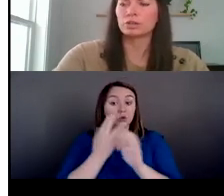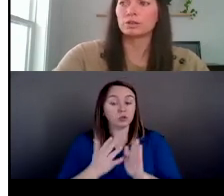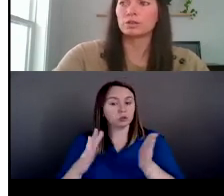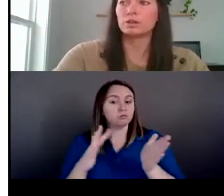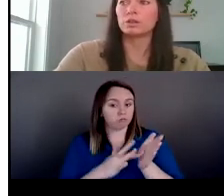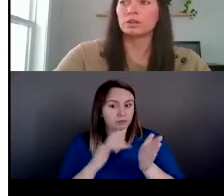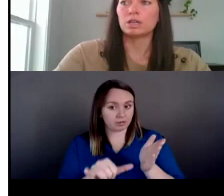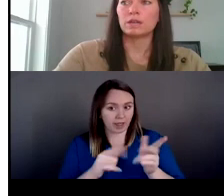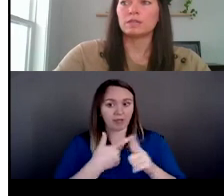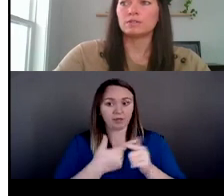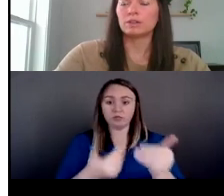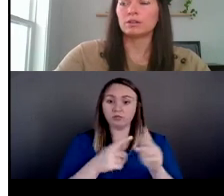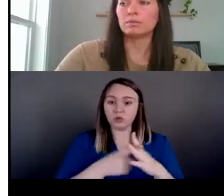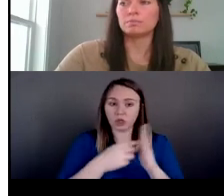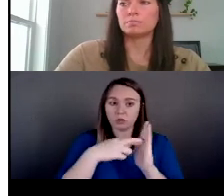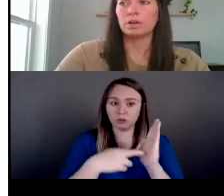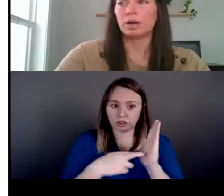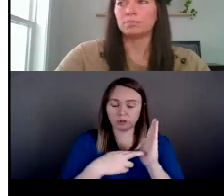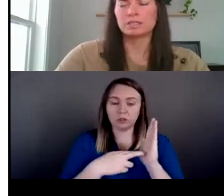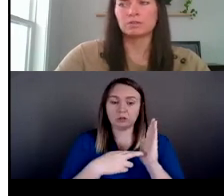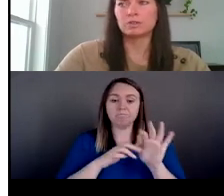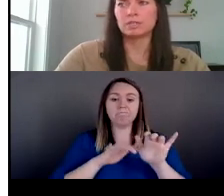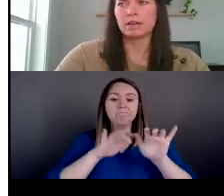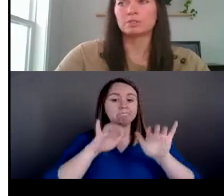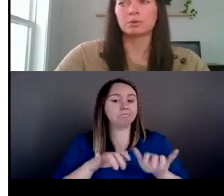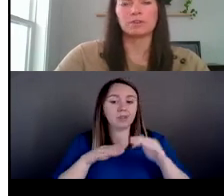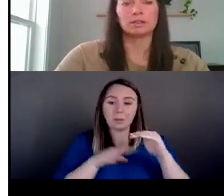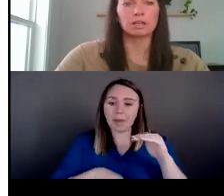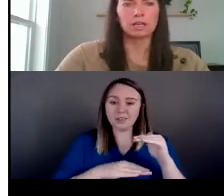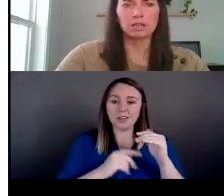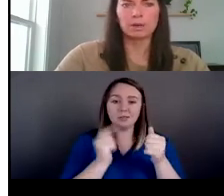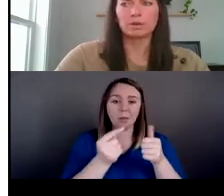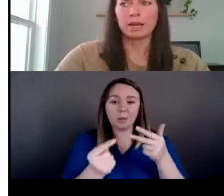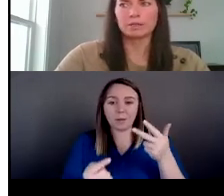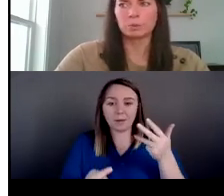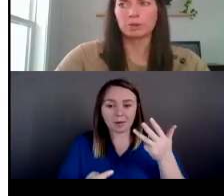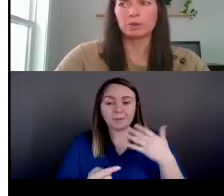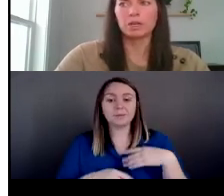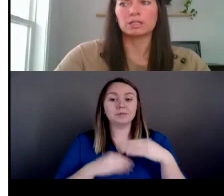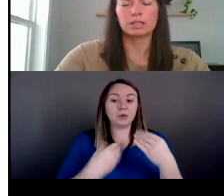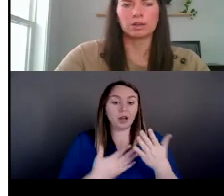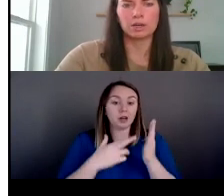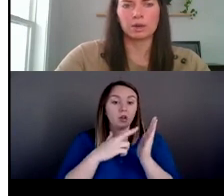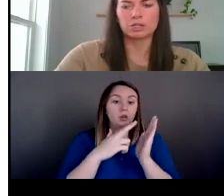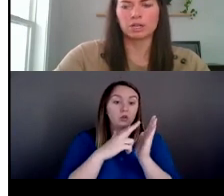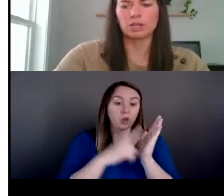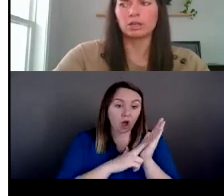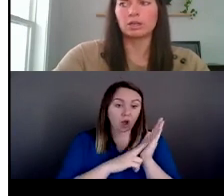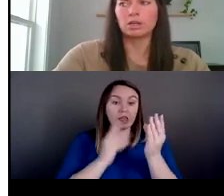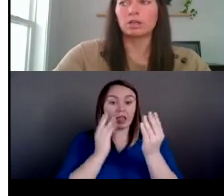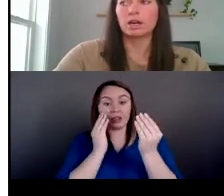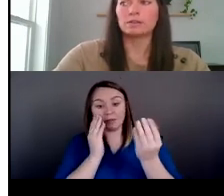registration. And then it's a very basic few steps. You'll provide a login email, password, security